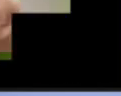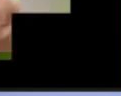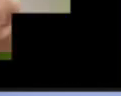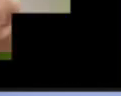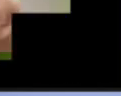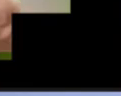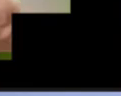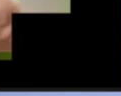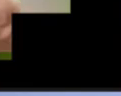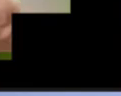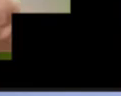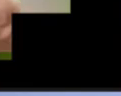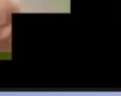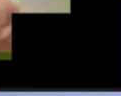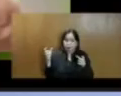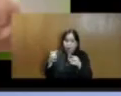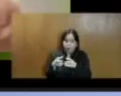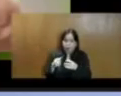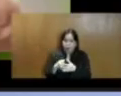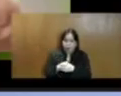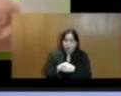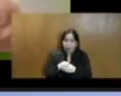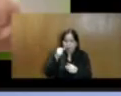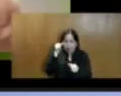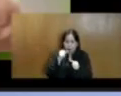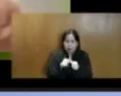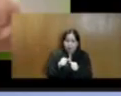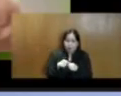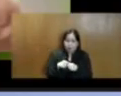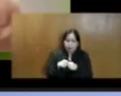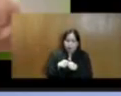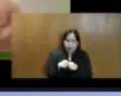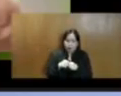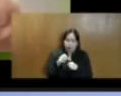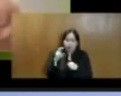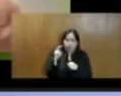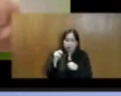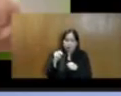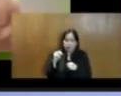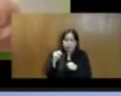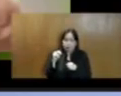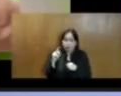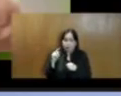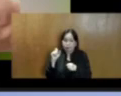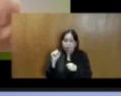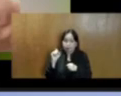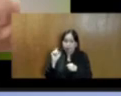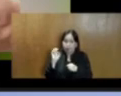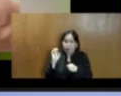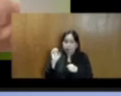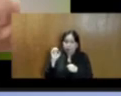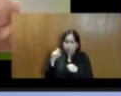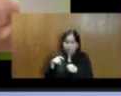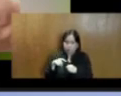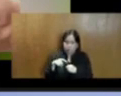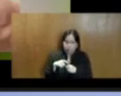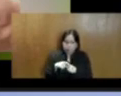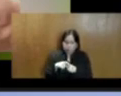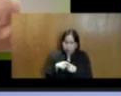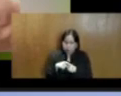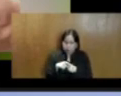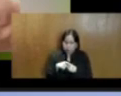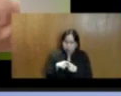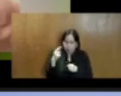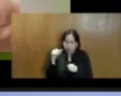for the TVET sector. Remember, the NTSDP, the plan is not just, it's not a TESDA plan. So this is for